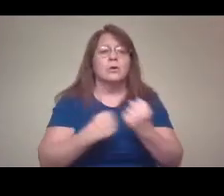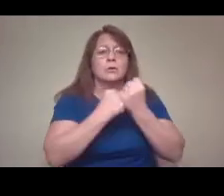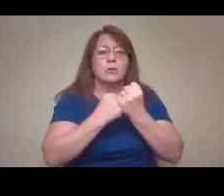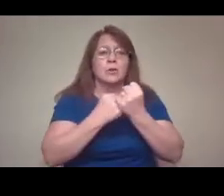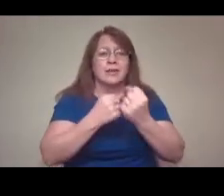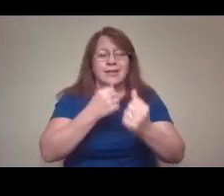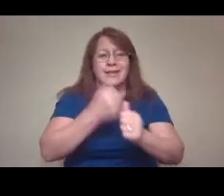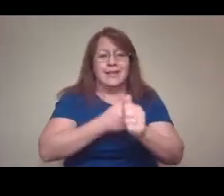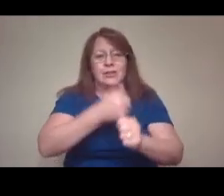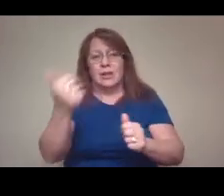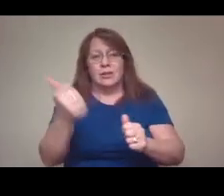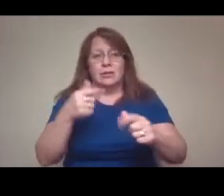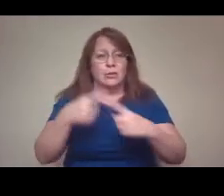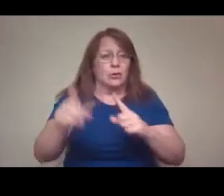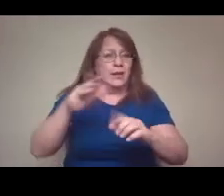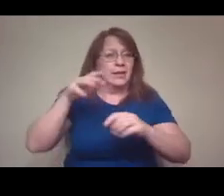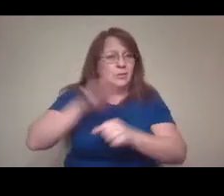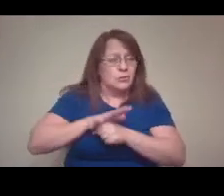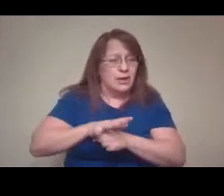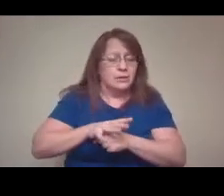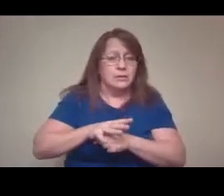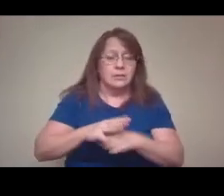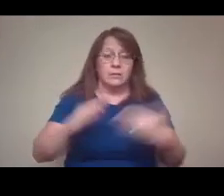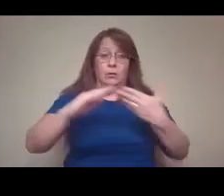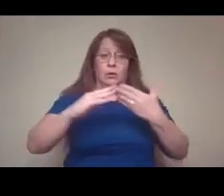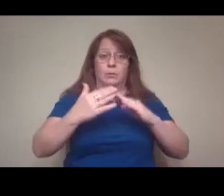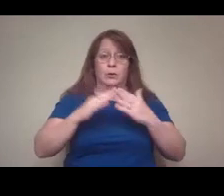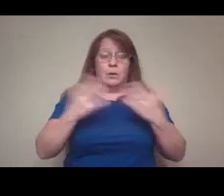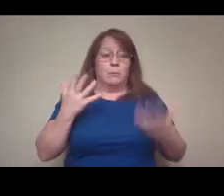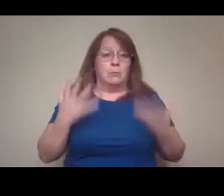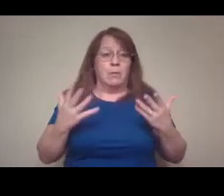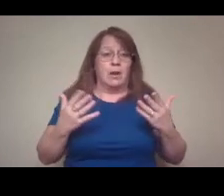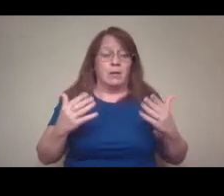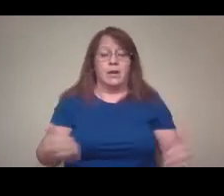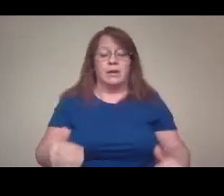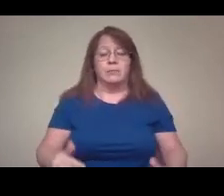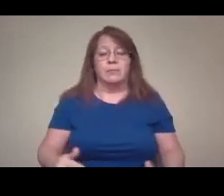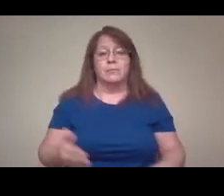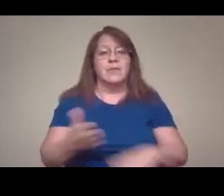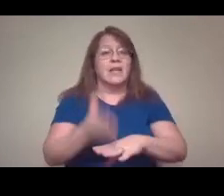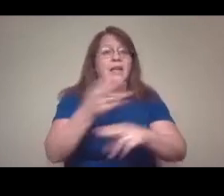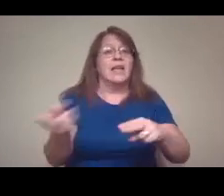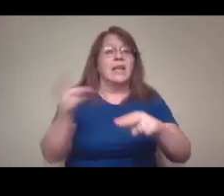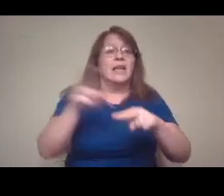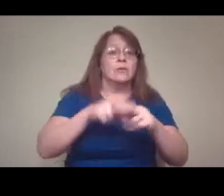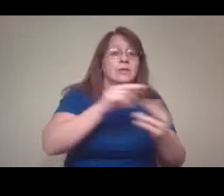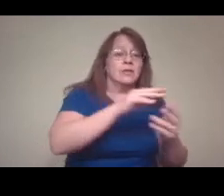of stress. For communities, protective factors may look like increasing connection to school or community programs.